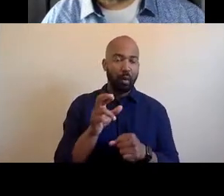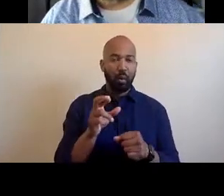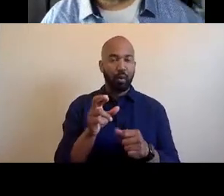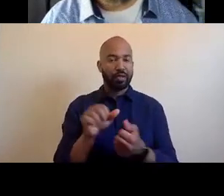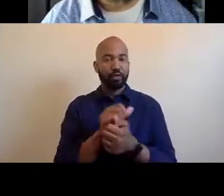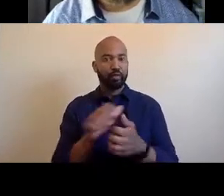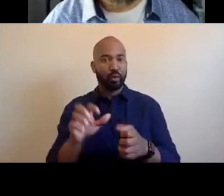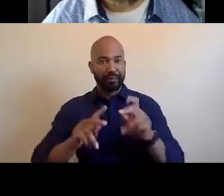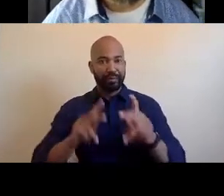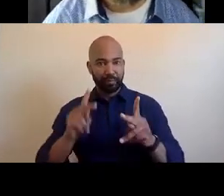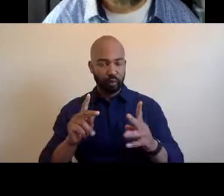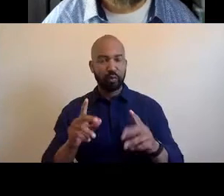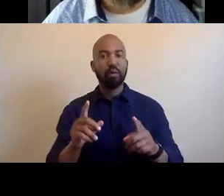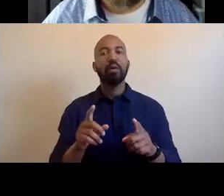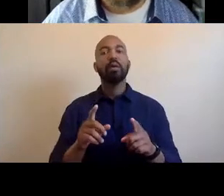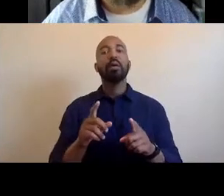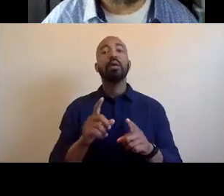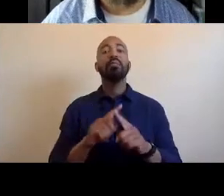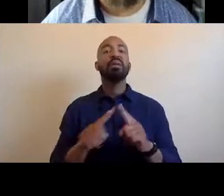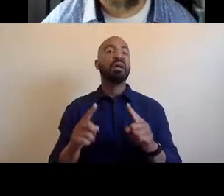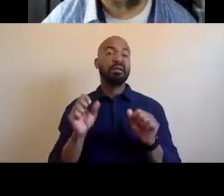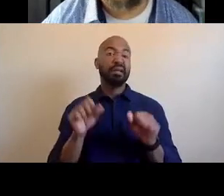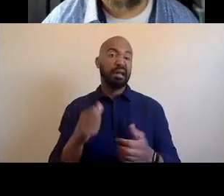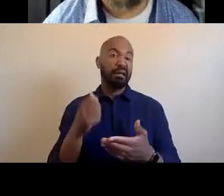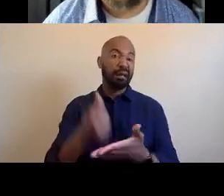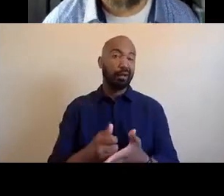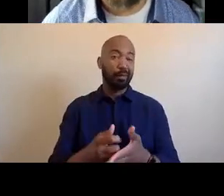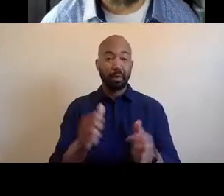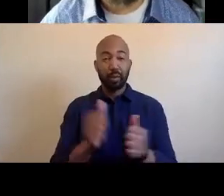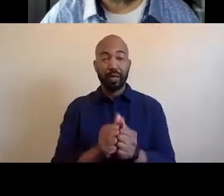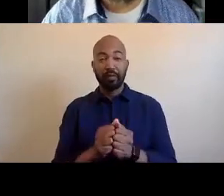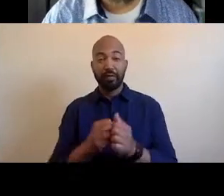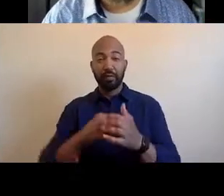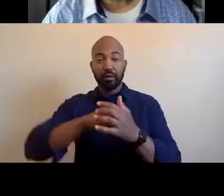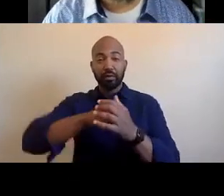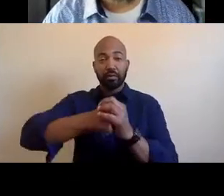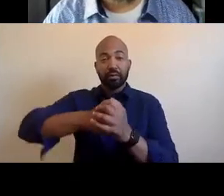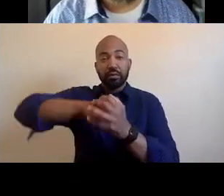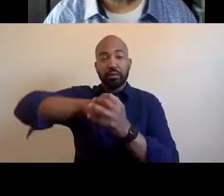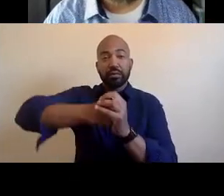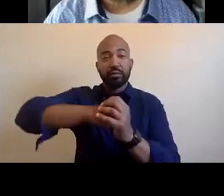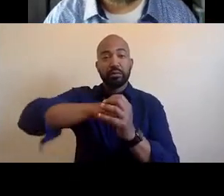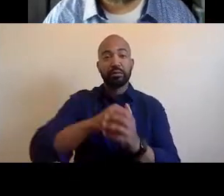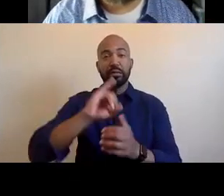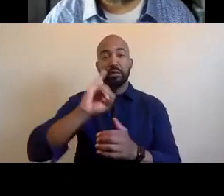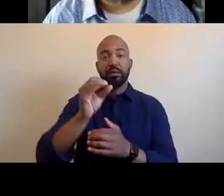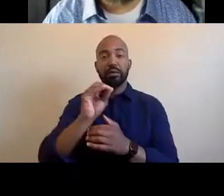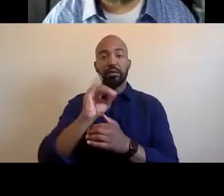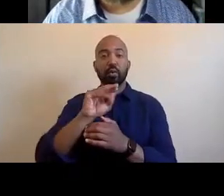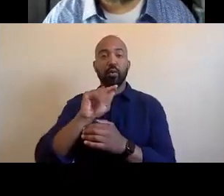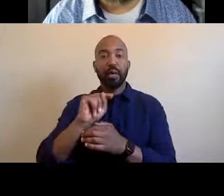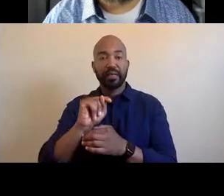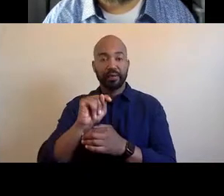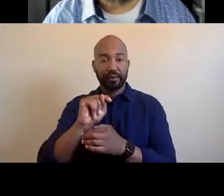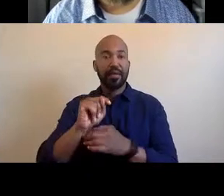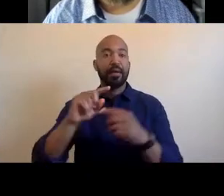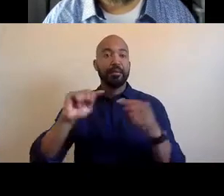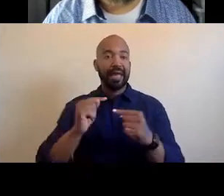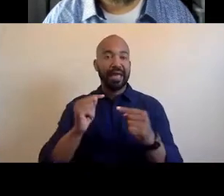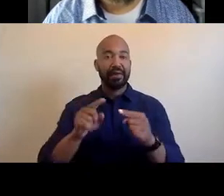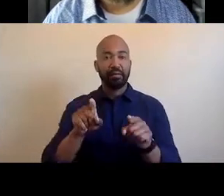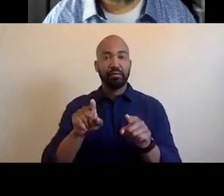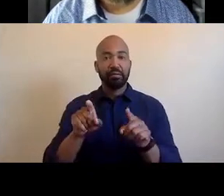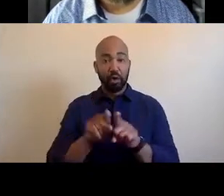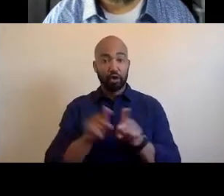of joint pain and the development of arthritis. And interestingly enough, there has been an